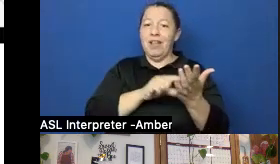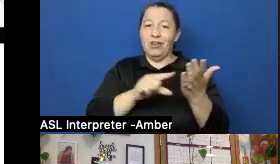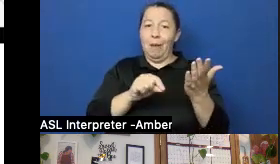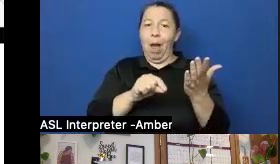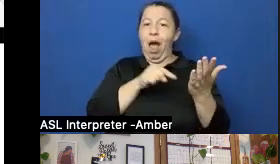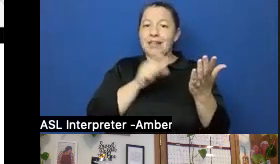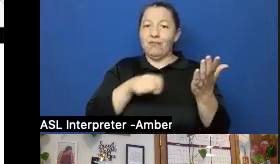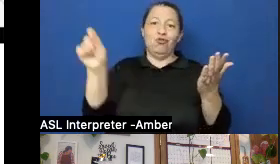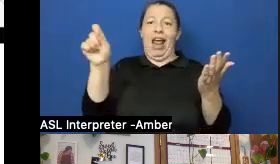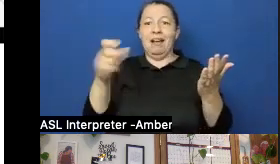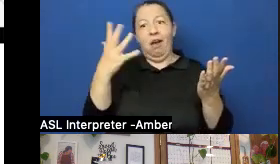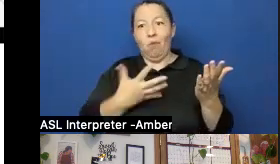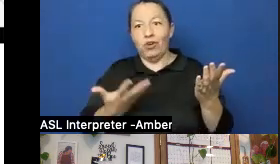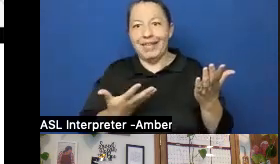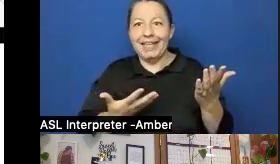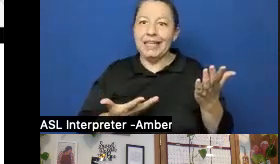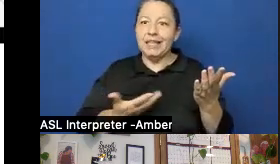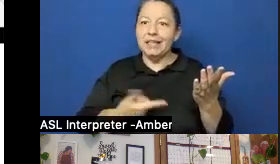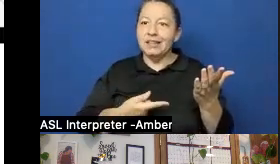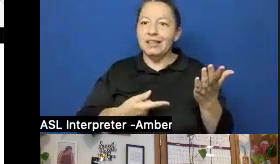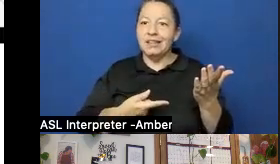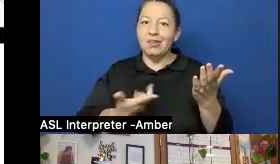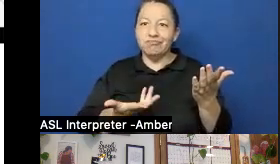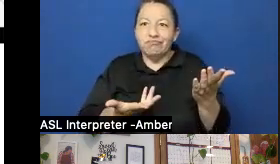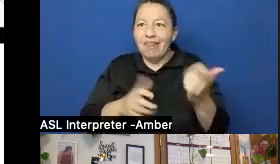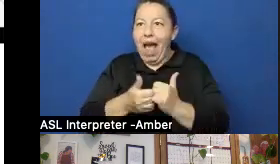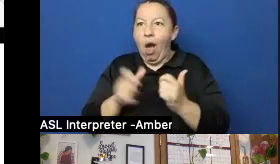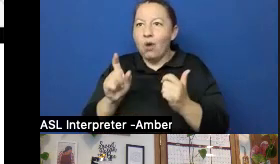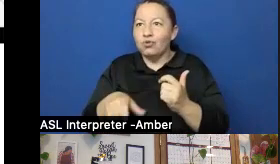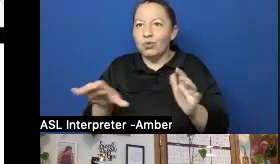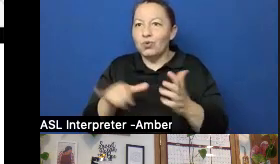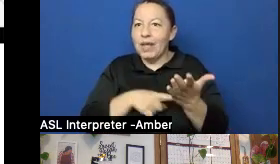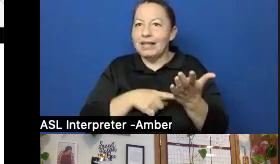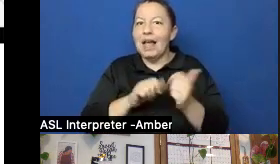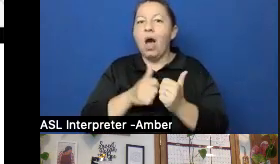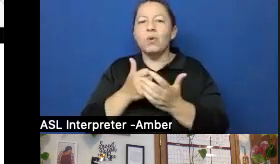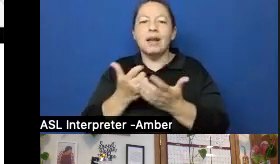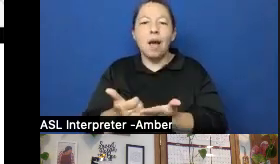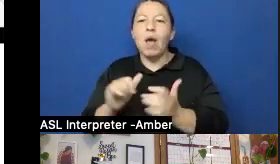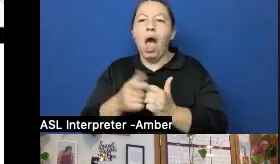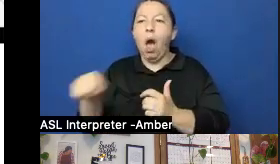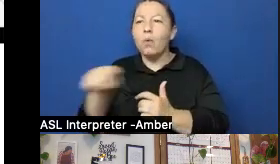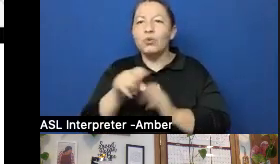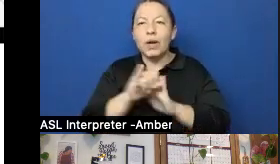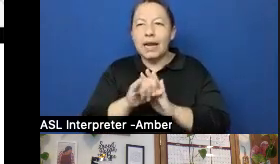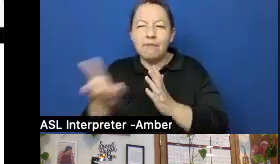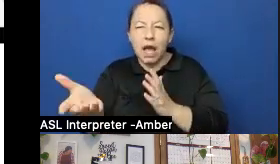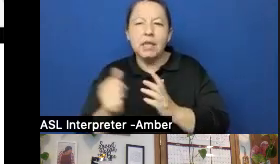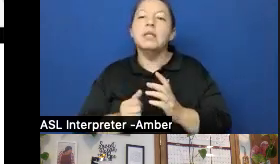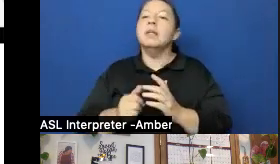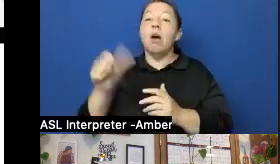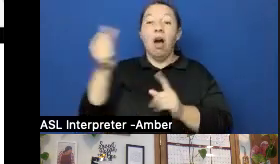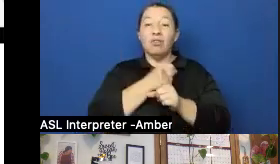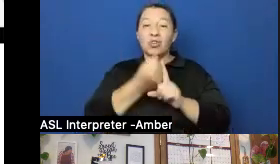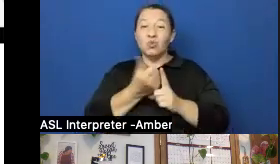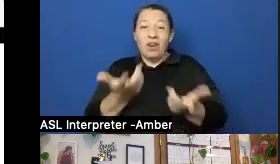unfortunately. So how should we do this? How can I help you? How would you identify? In other situations, it's